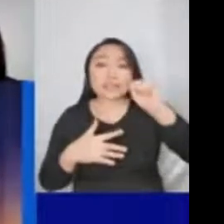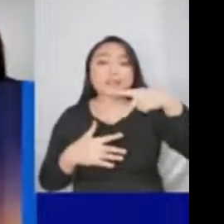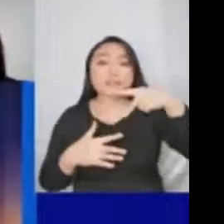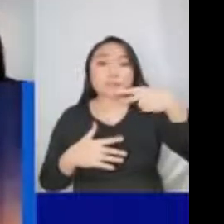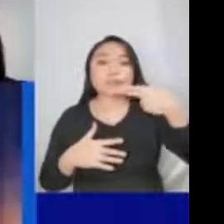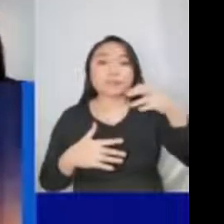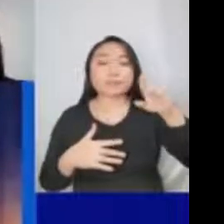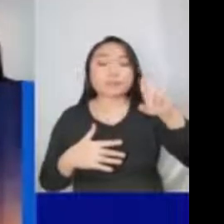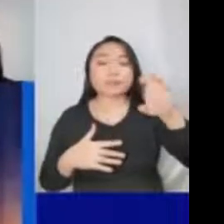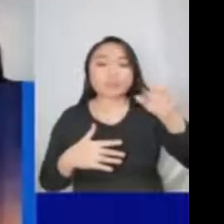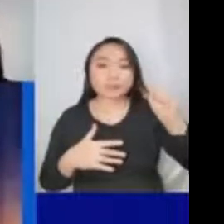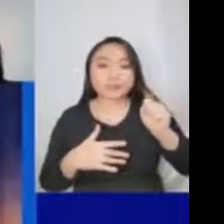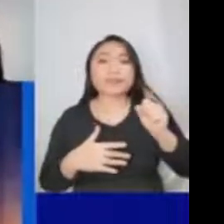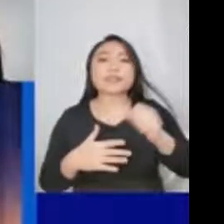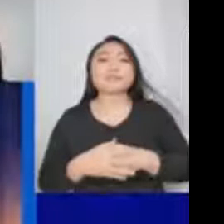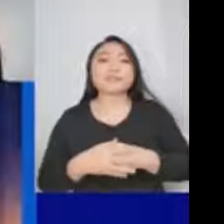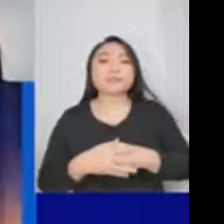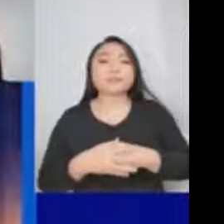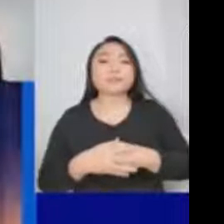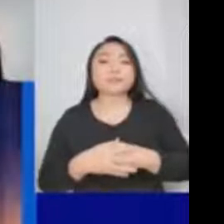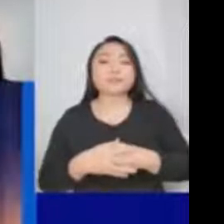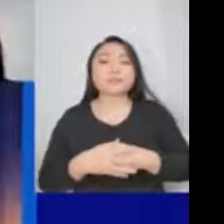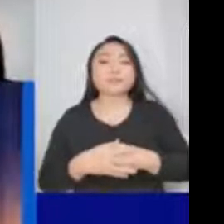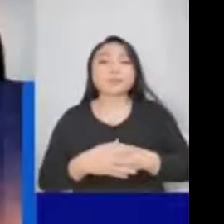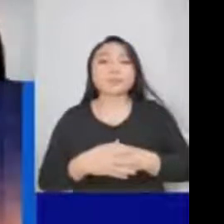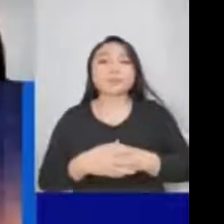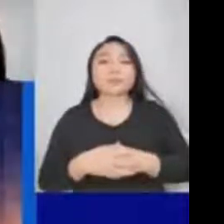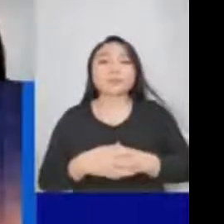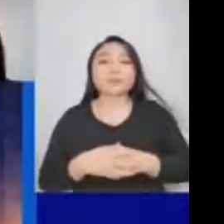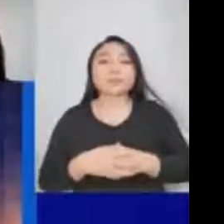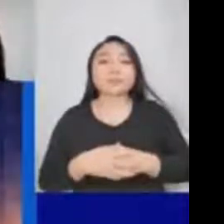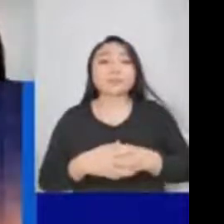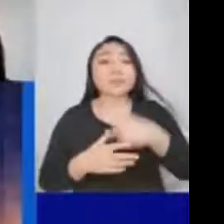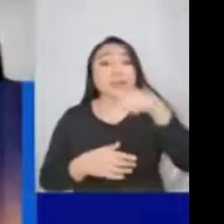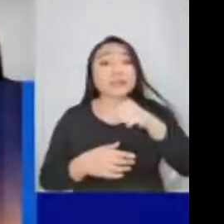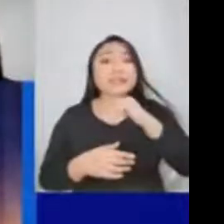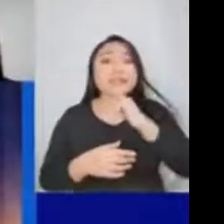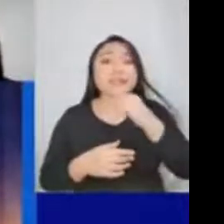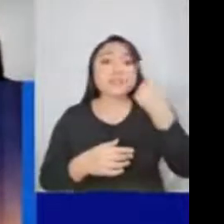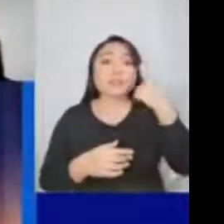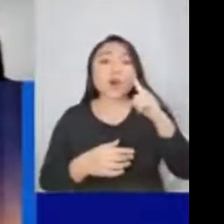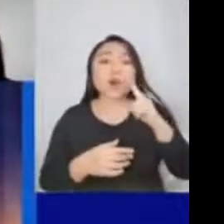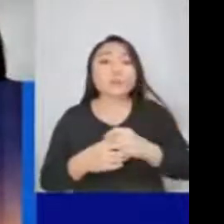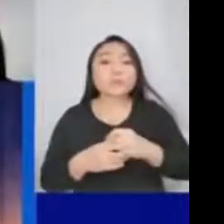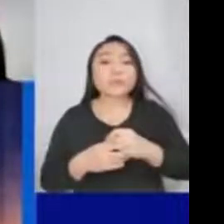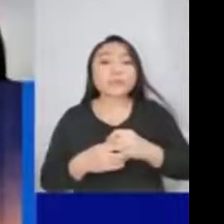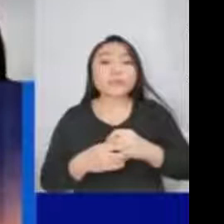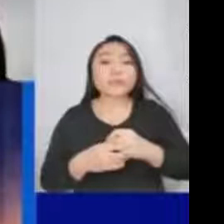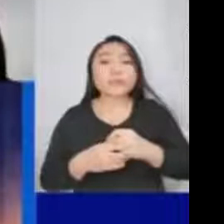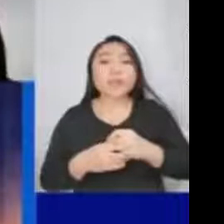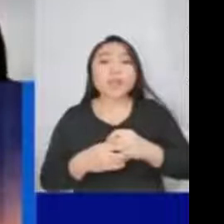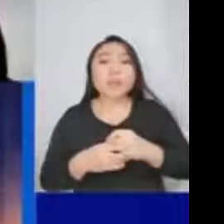We promote SNT information through broadcasting. So are you curious about a certain phenomenon or how something